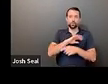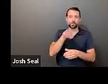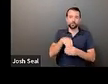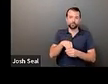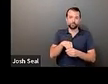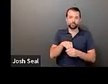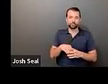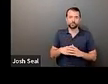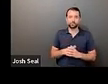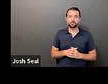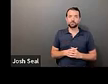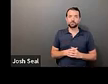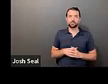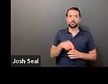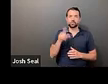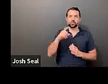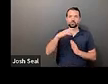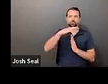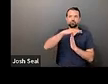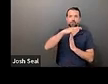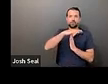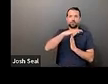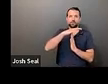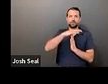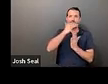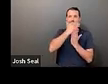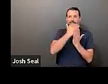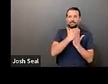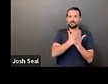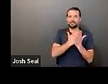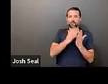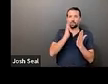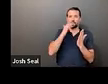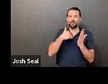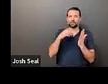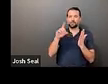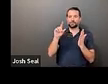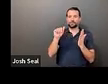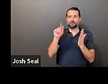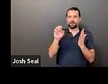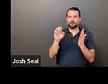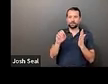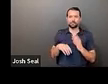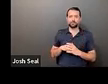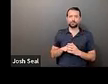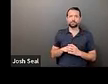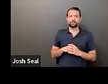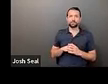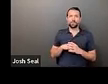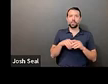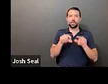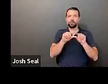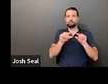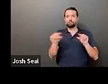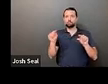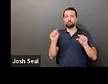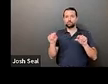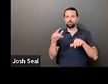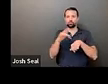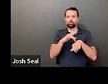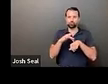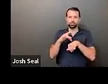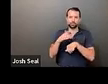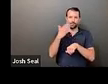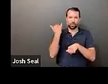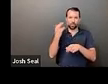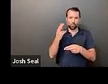list somewhere. It'll have today's date, so 9/13/23, and it will say resources or something like that. You select that